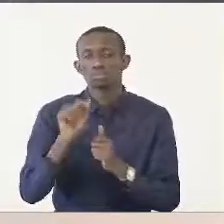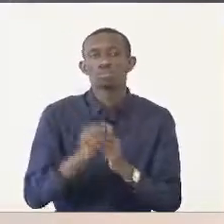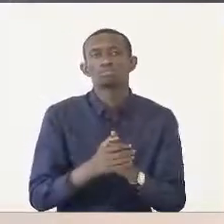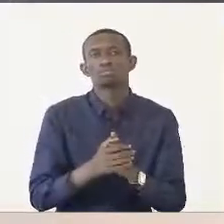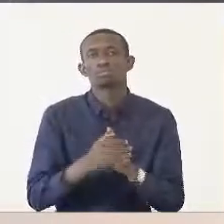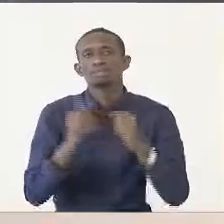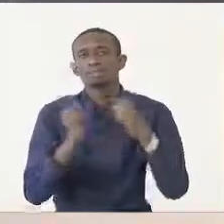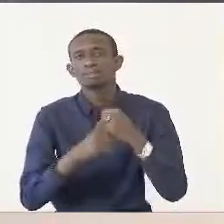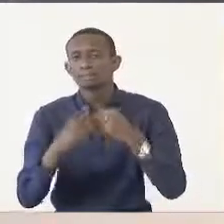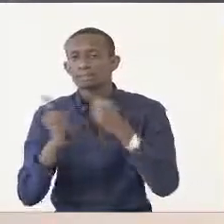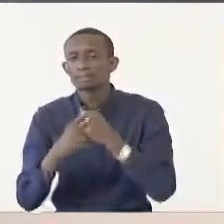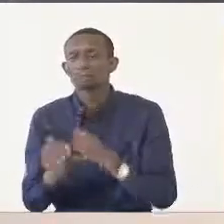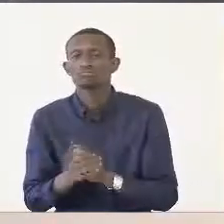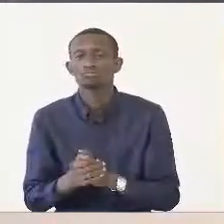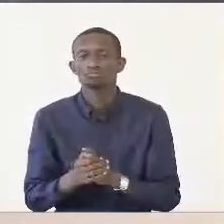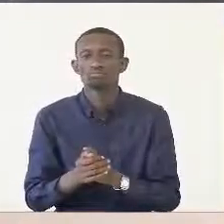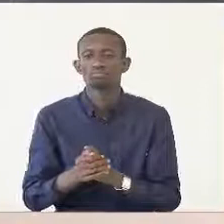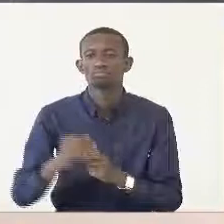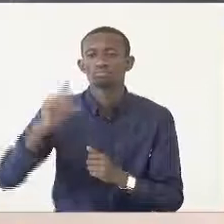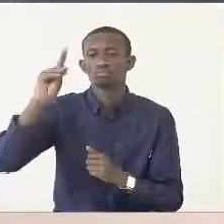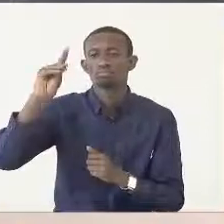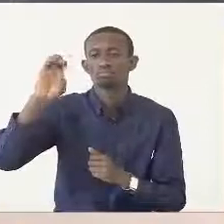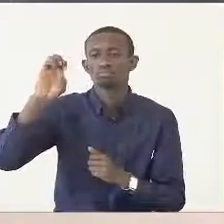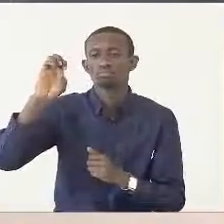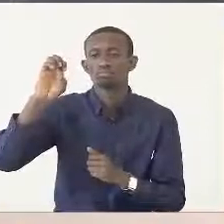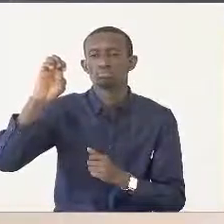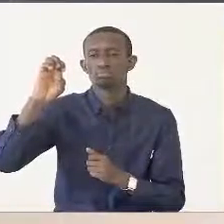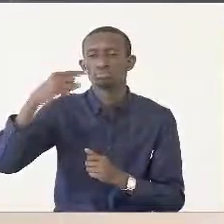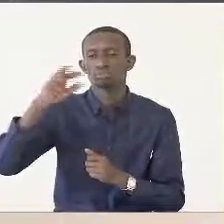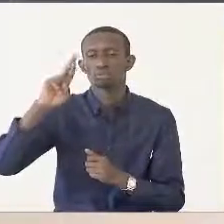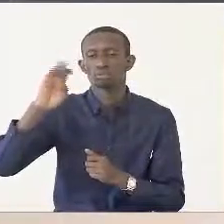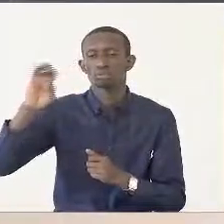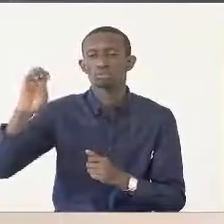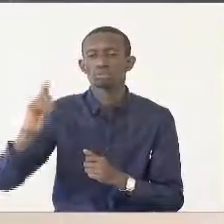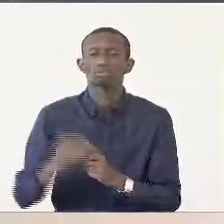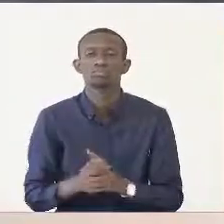28.67 degrees. And of course, it is approximately